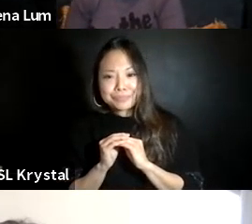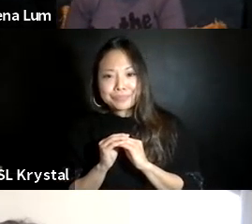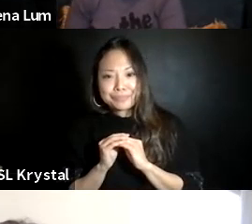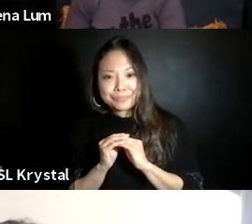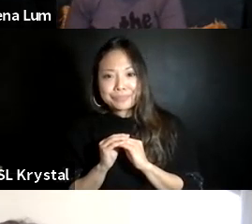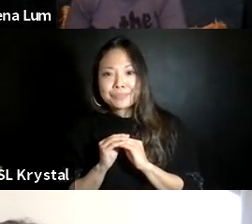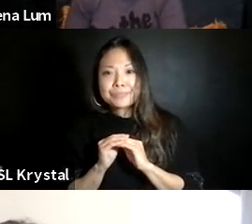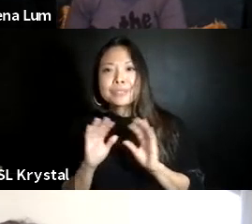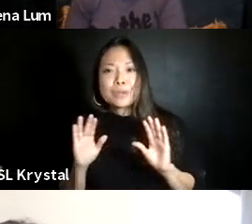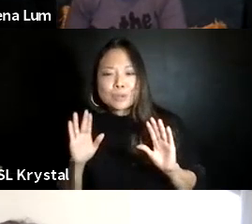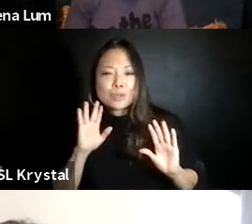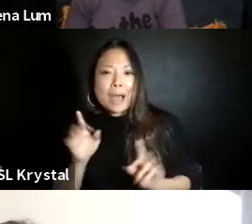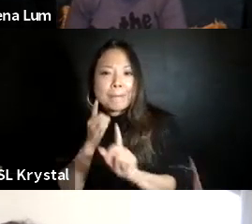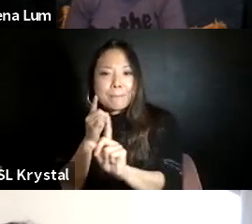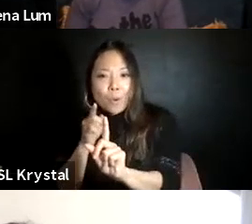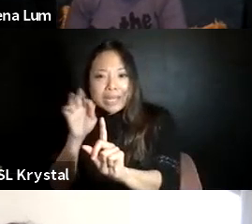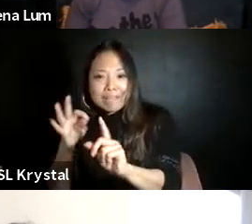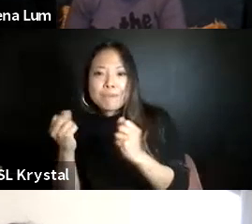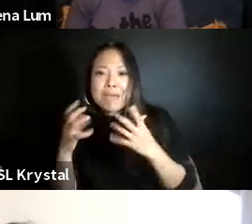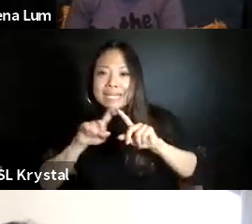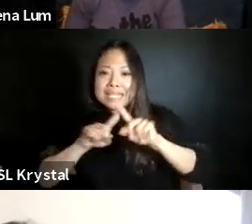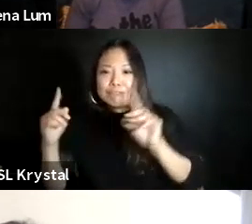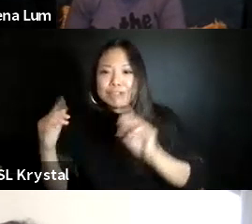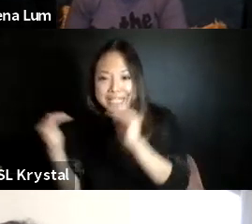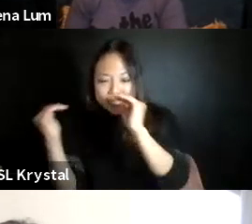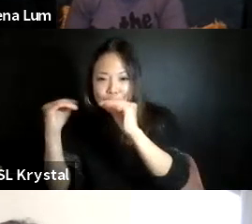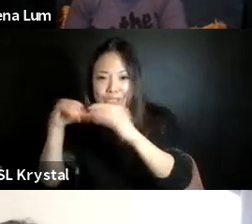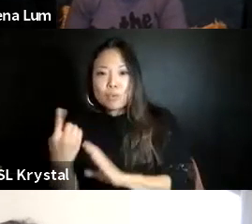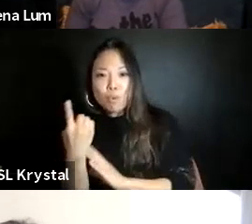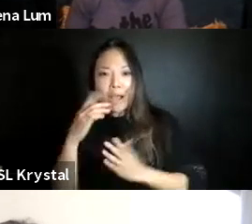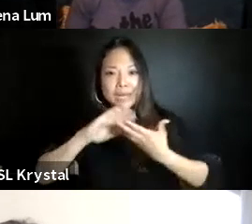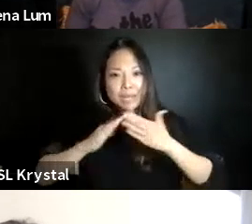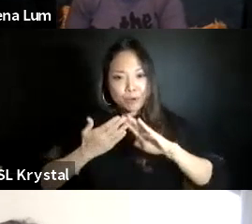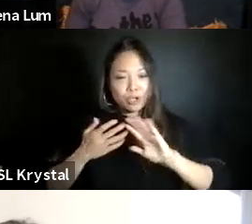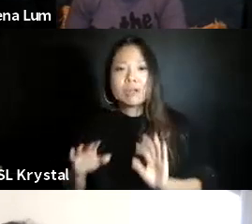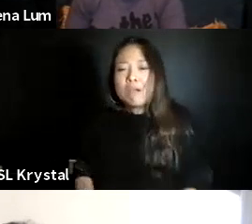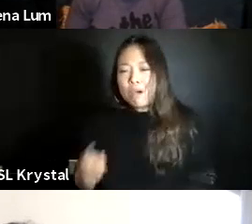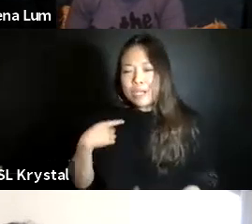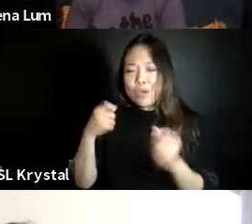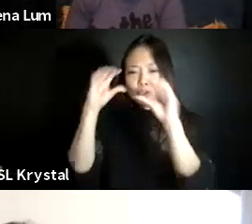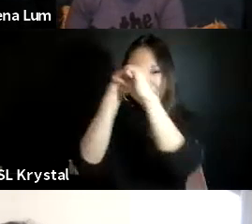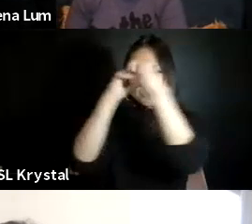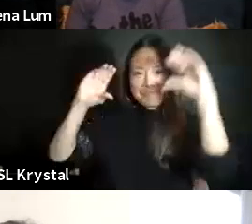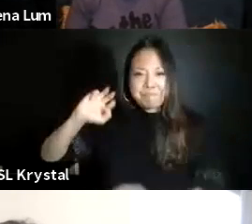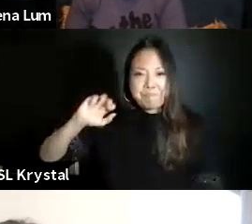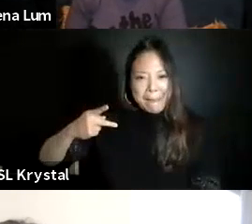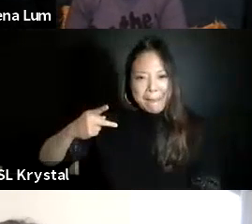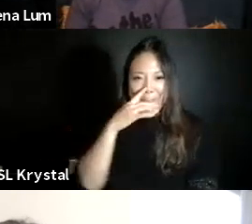tiers within a neighborhood. So I'm just trying to, so if I'm recalling the maps correctly, so it, rather than